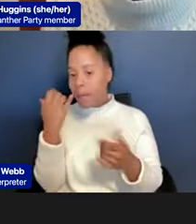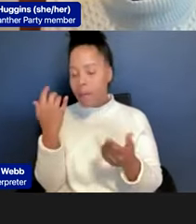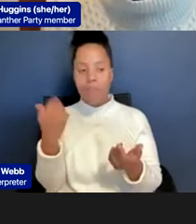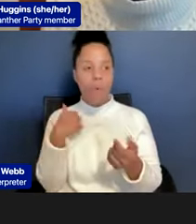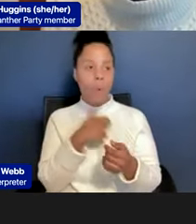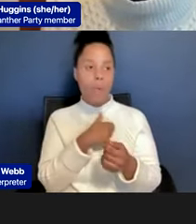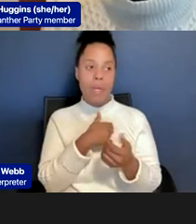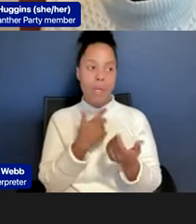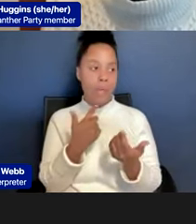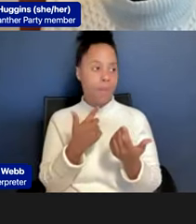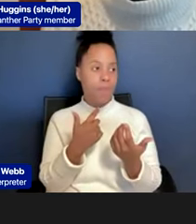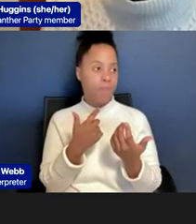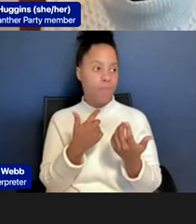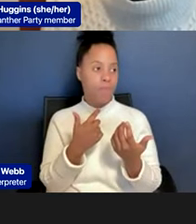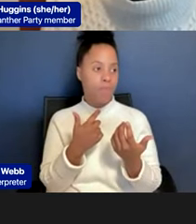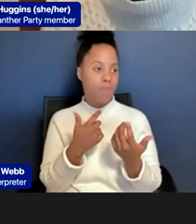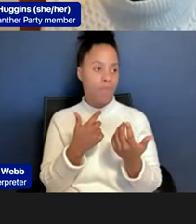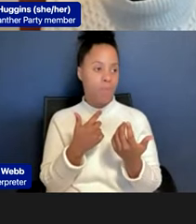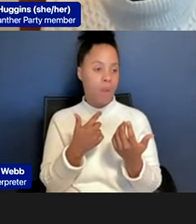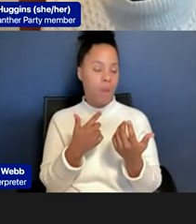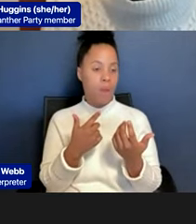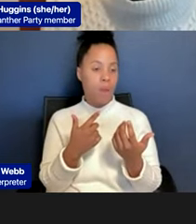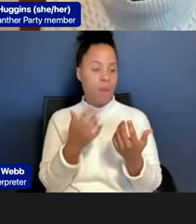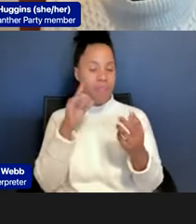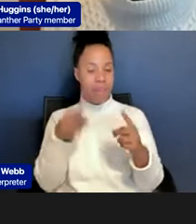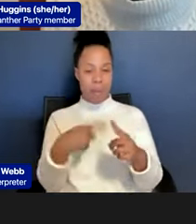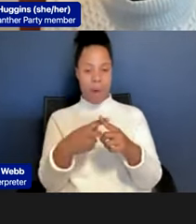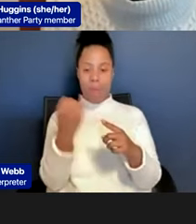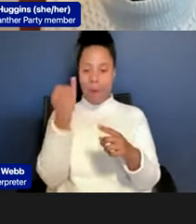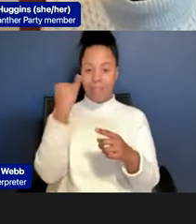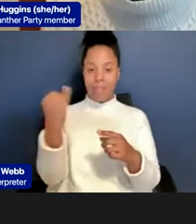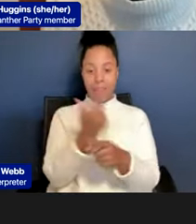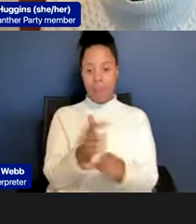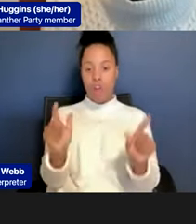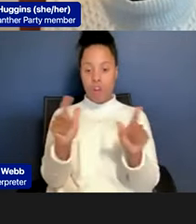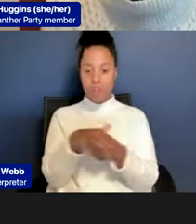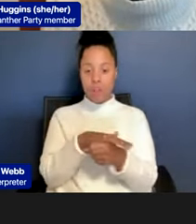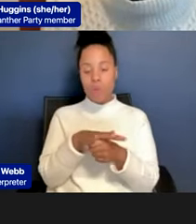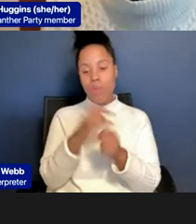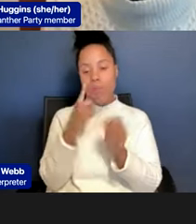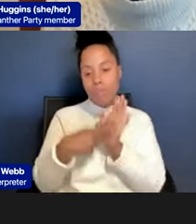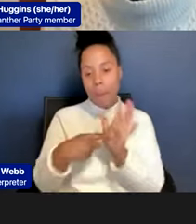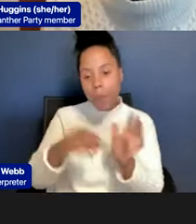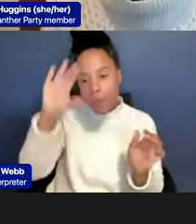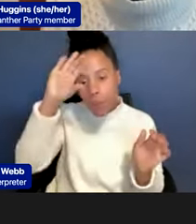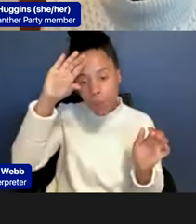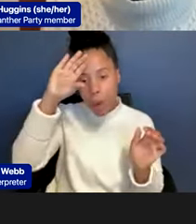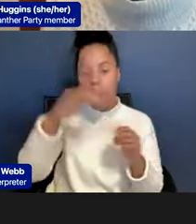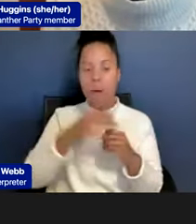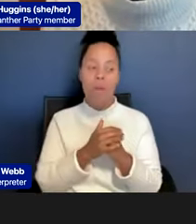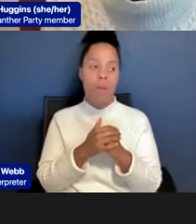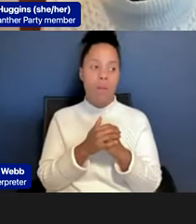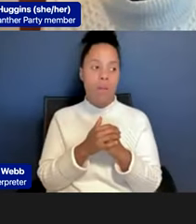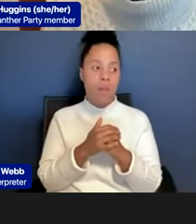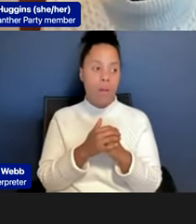if we further stretch the idea of liberated territory, we can look at Cuba as liberated territory. We can look at